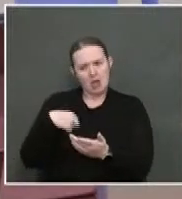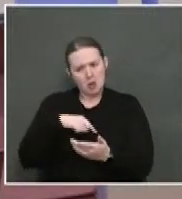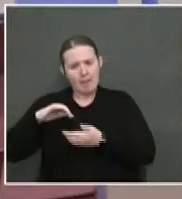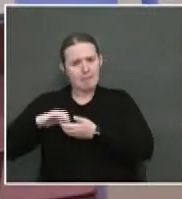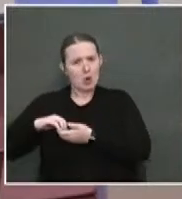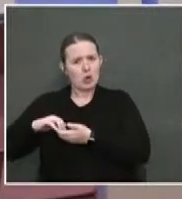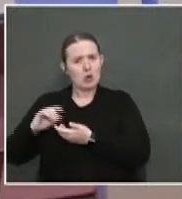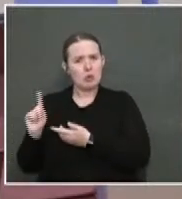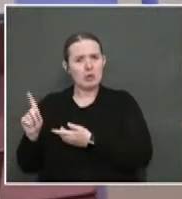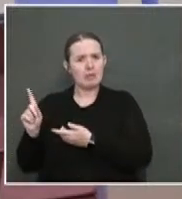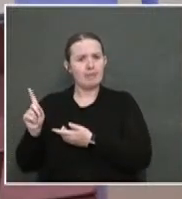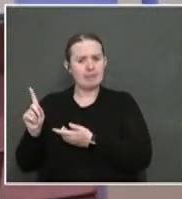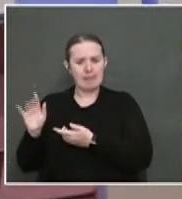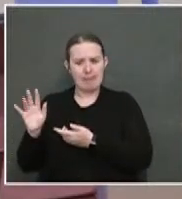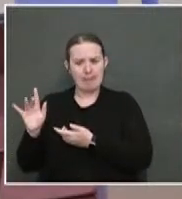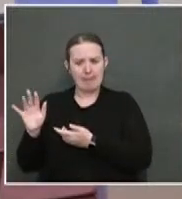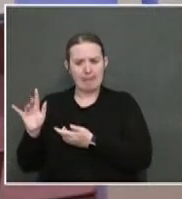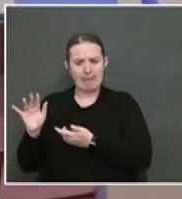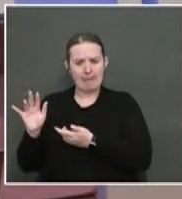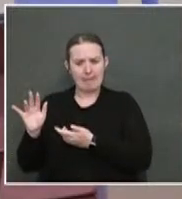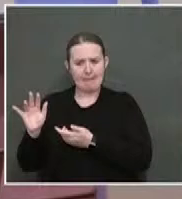partnership with